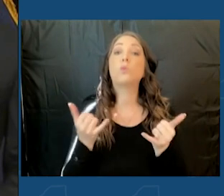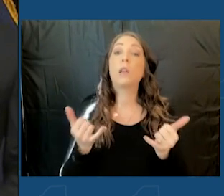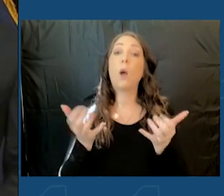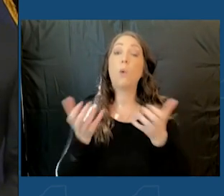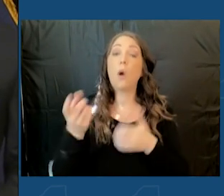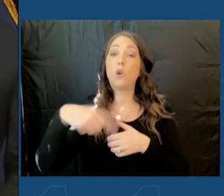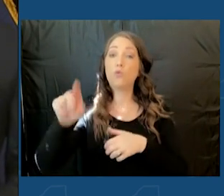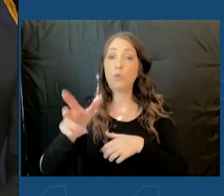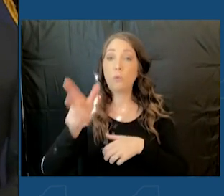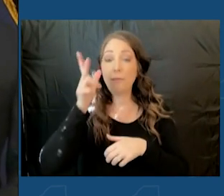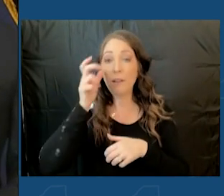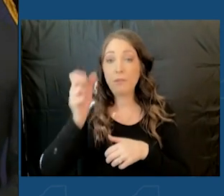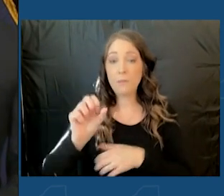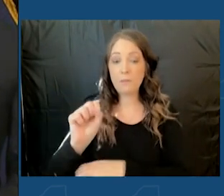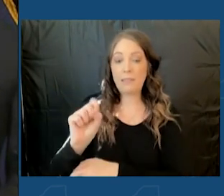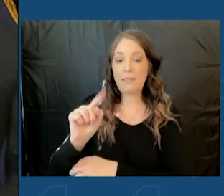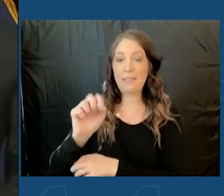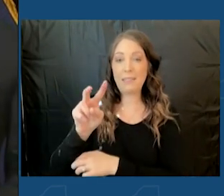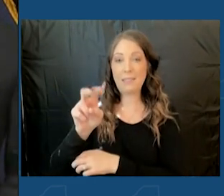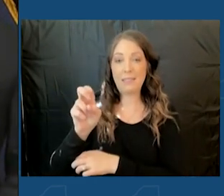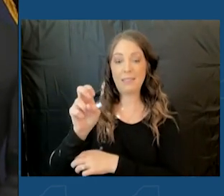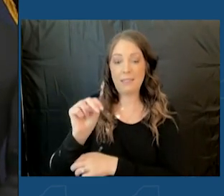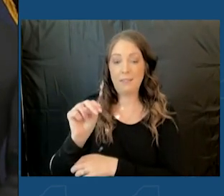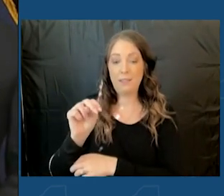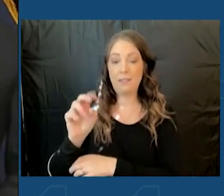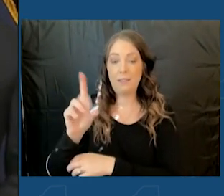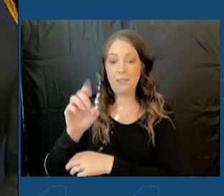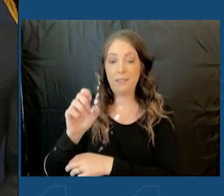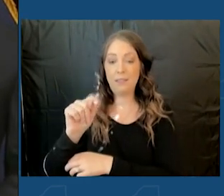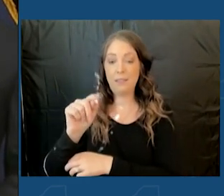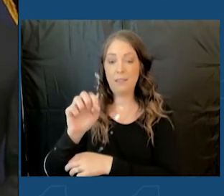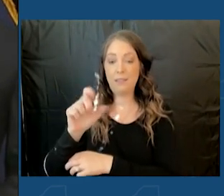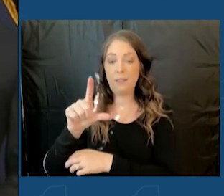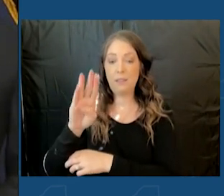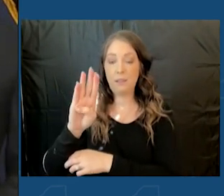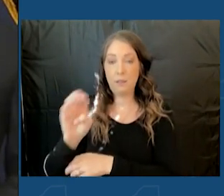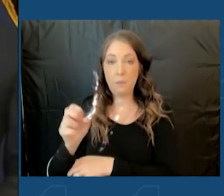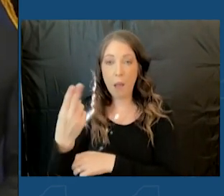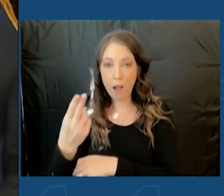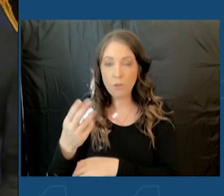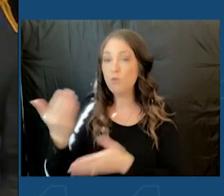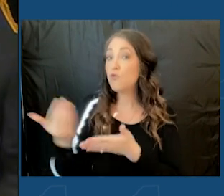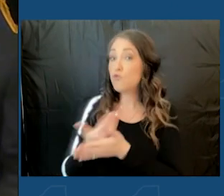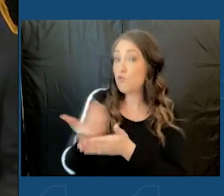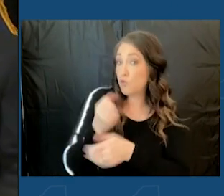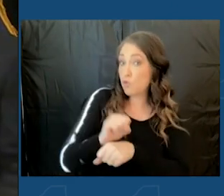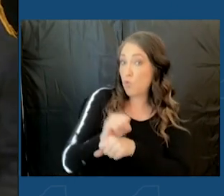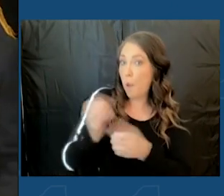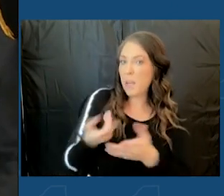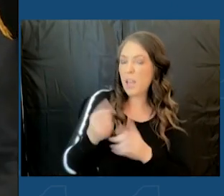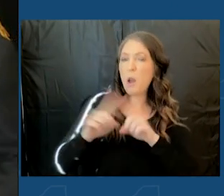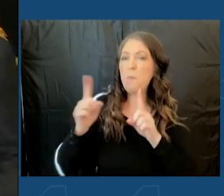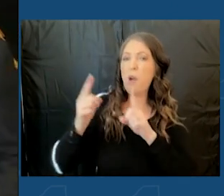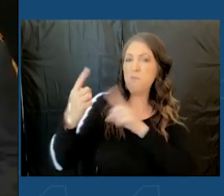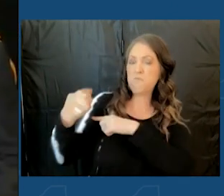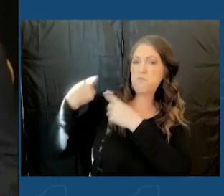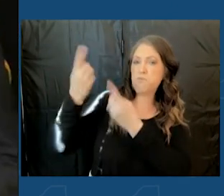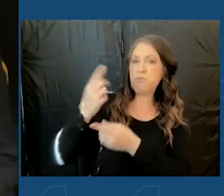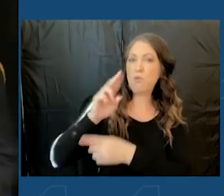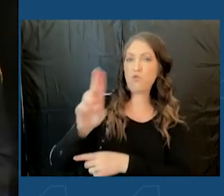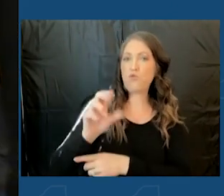ATF Director, Detelbeck, who, again, brand new on the job, but he comes with a depth of experience, having been a United States